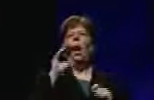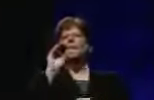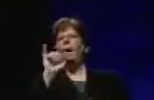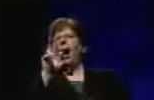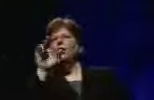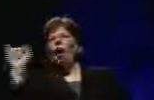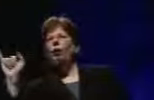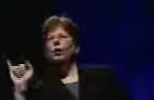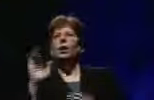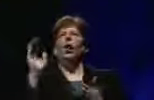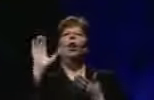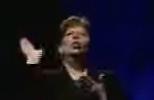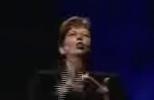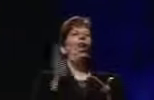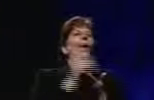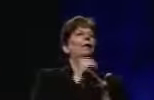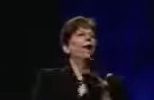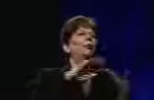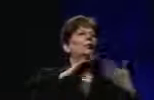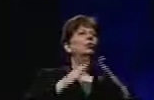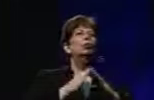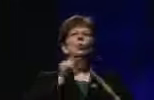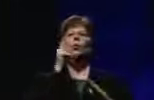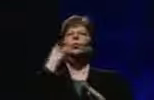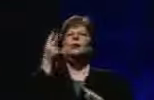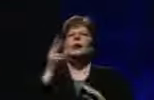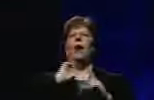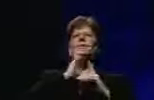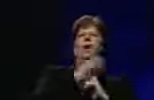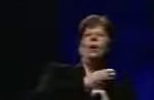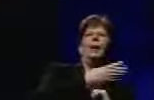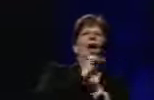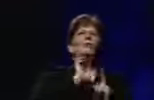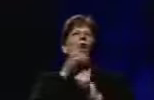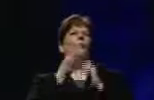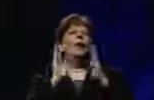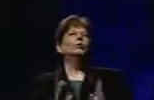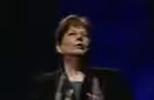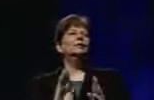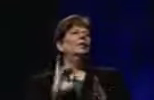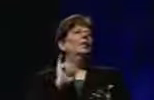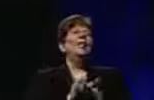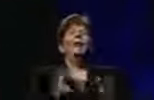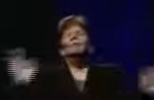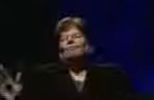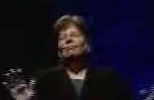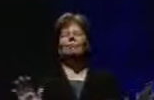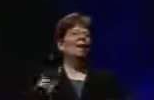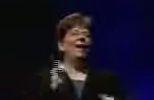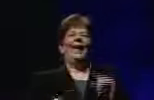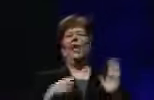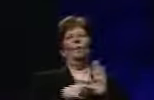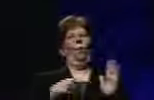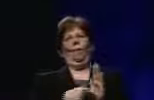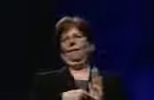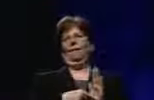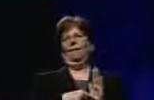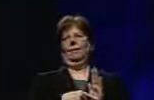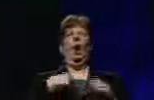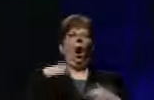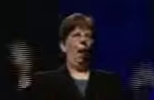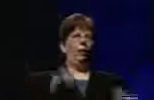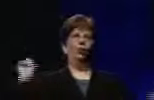low-income communities who see the environment and environmentalists as a luxury that they simply, literally, can't afford. I'm here